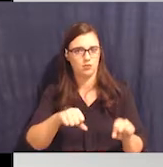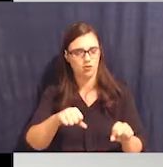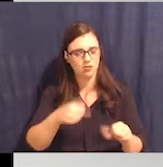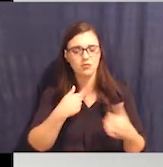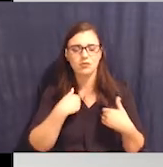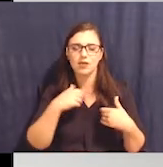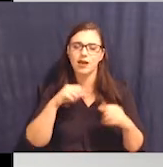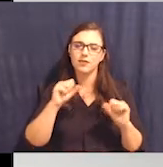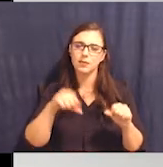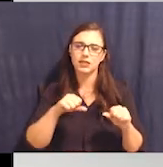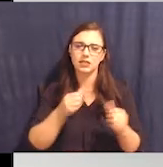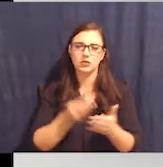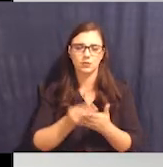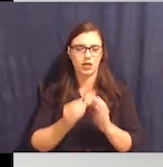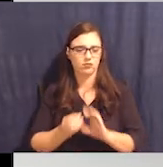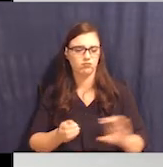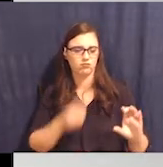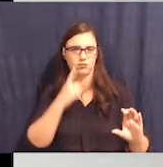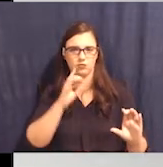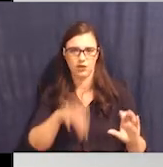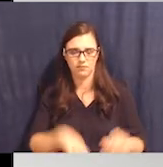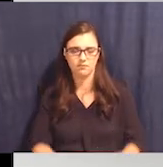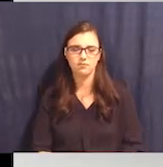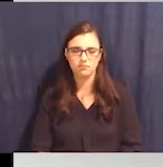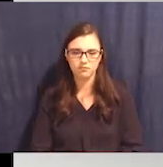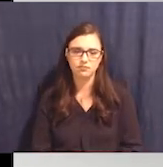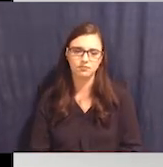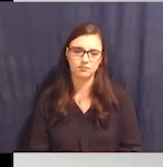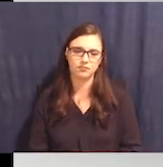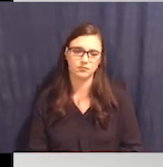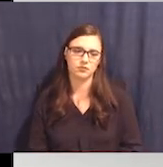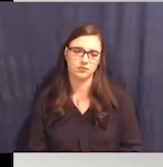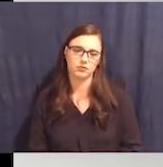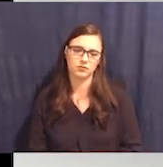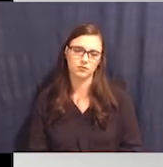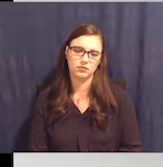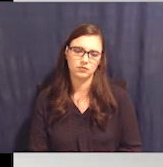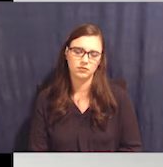as soon as possible, have the ability to put aside these funds. Next slide.